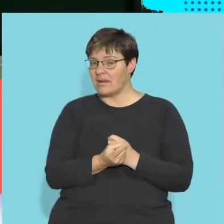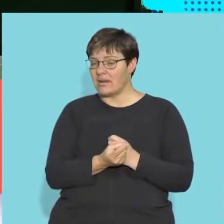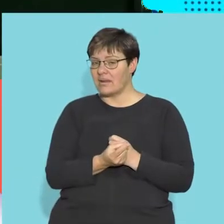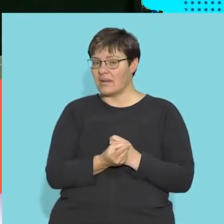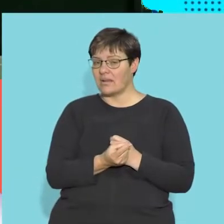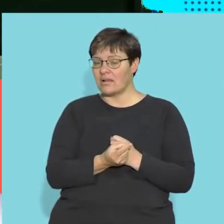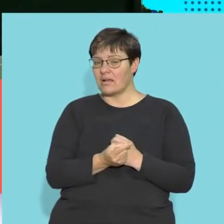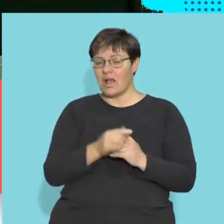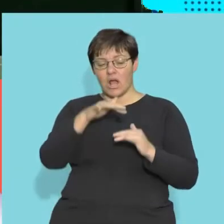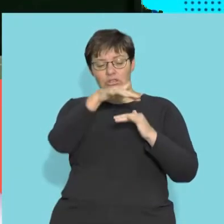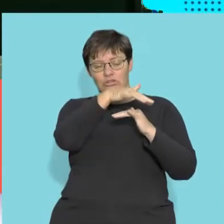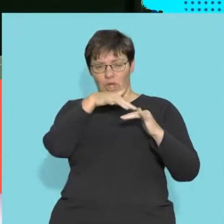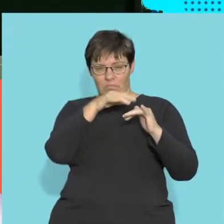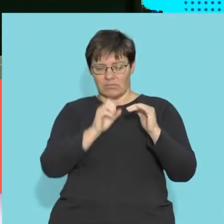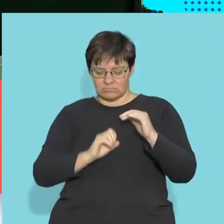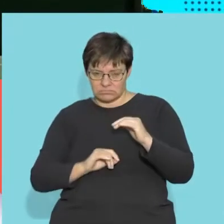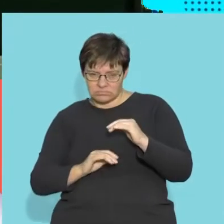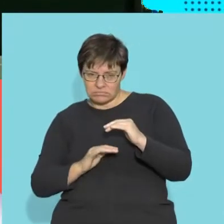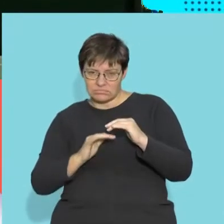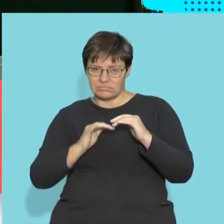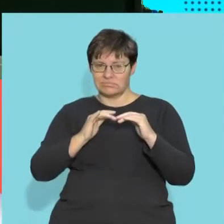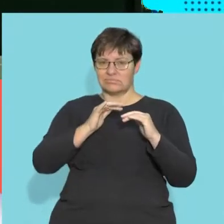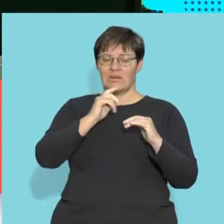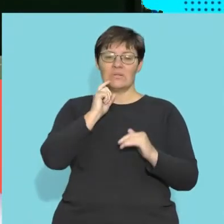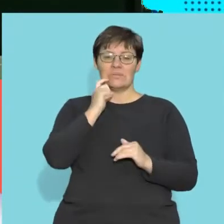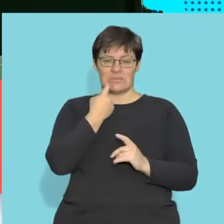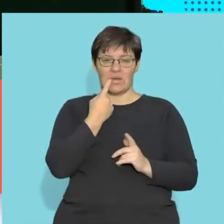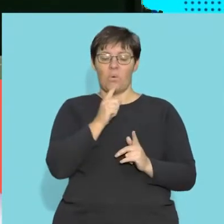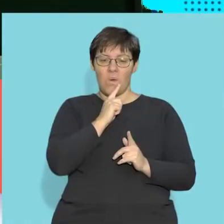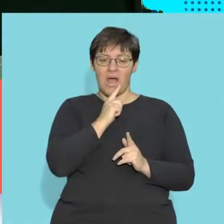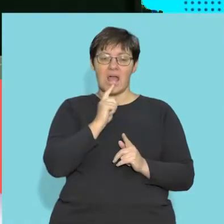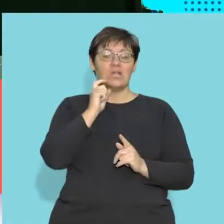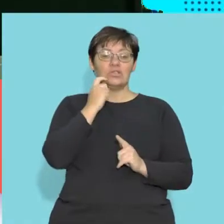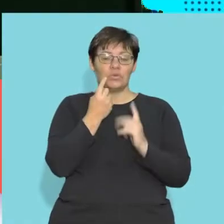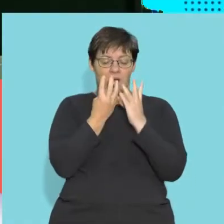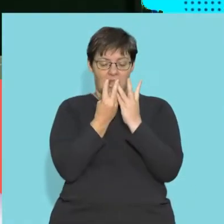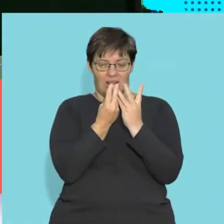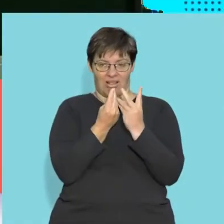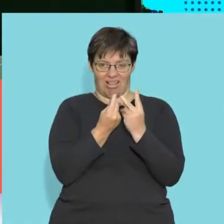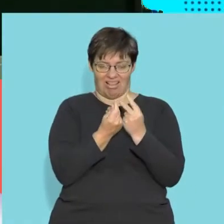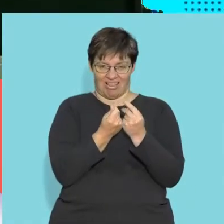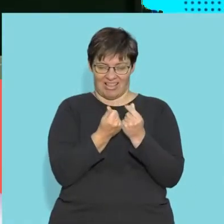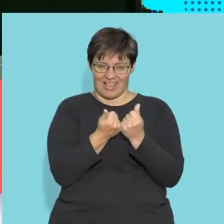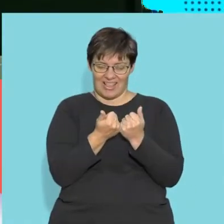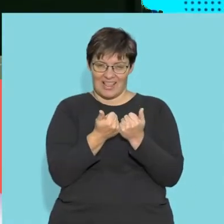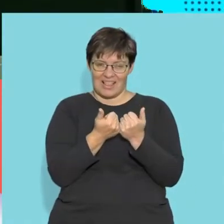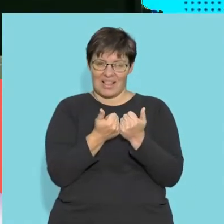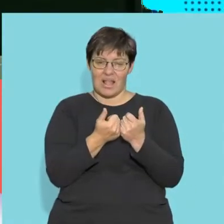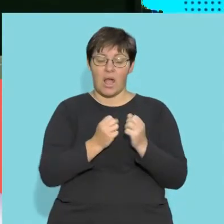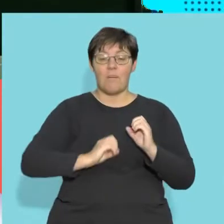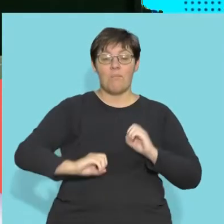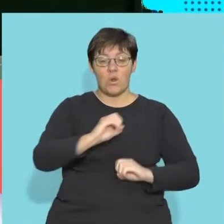the top part will also become sweet. Because what has happened, the sugar has started to dissolve, and the